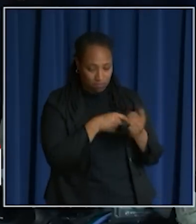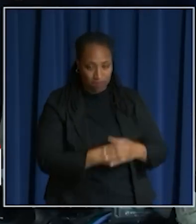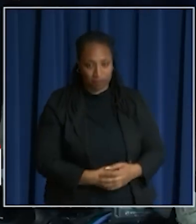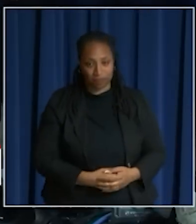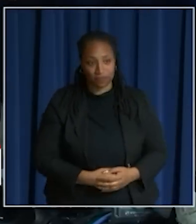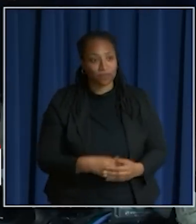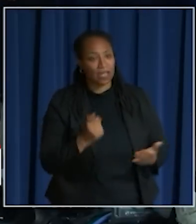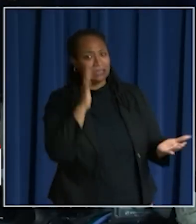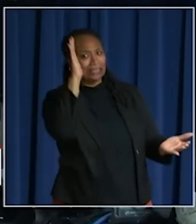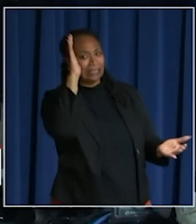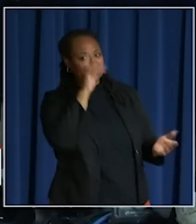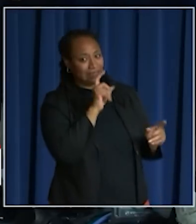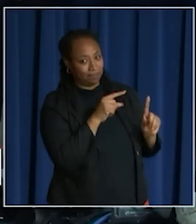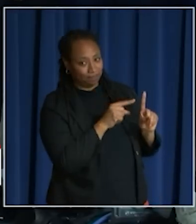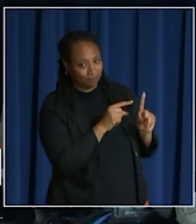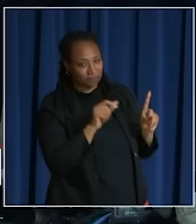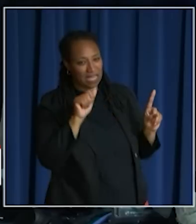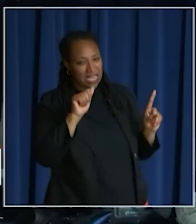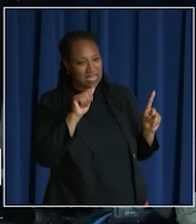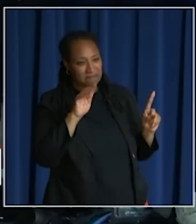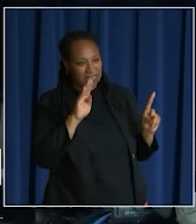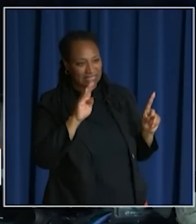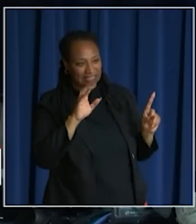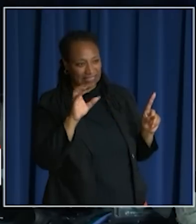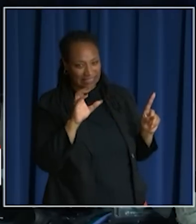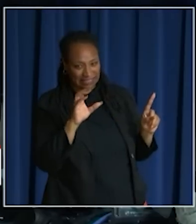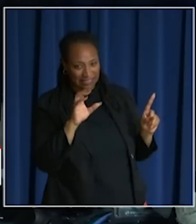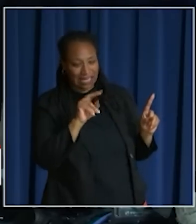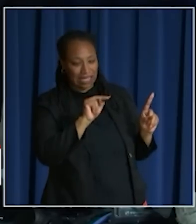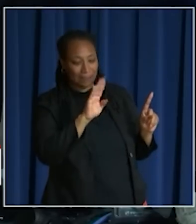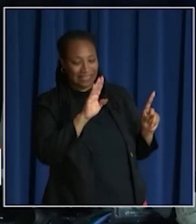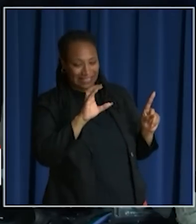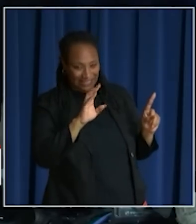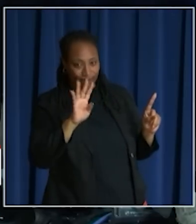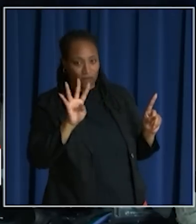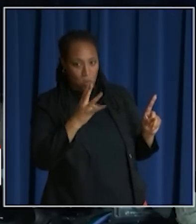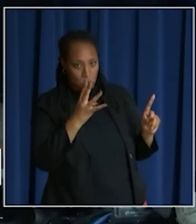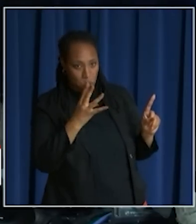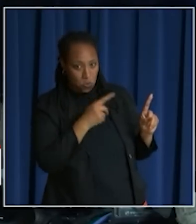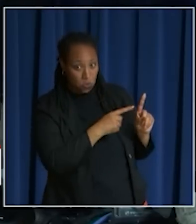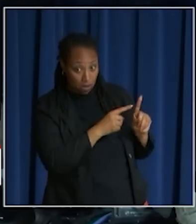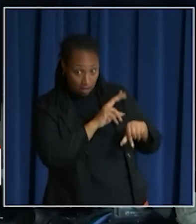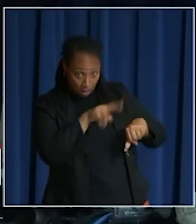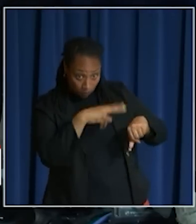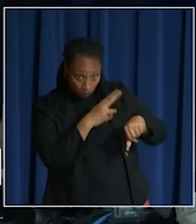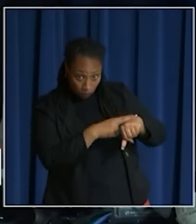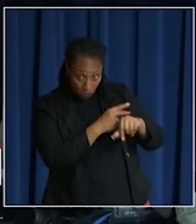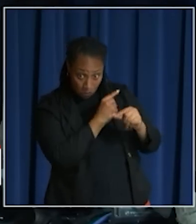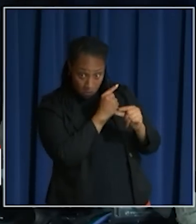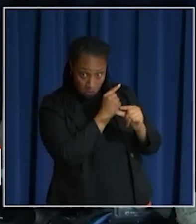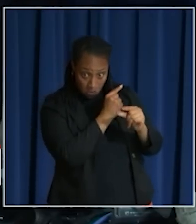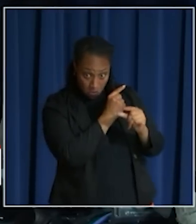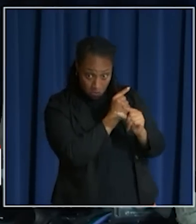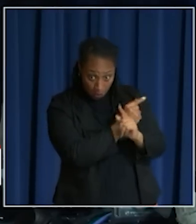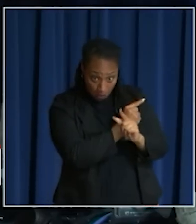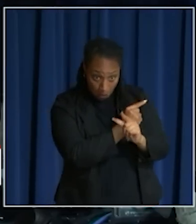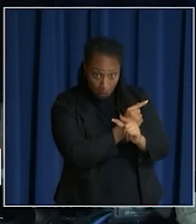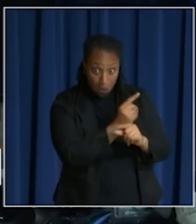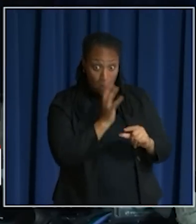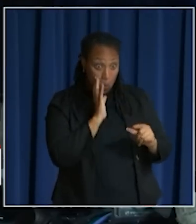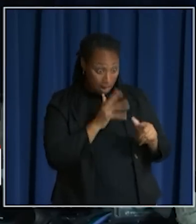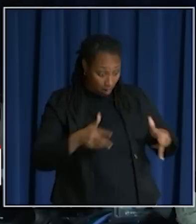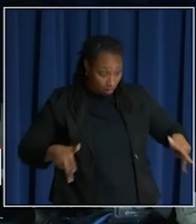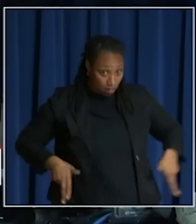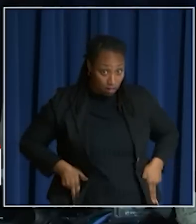do you know, will the National Guard be armed? I don't know. And then, what if the Attorney